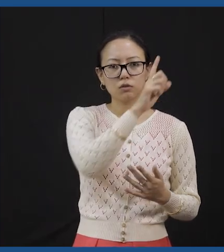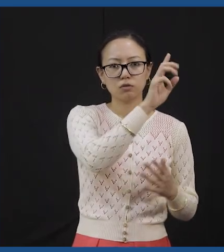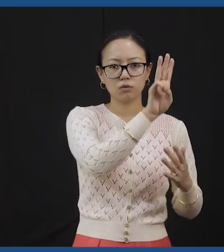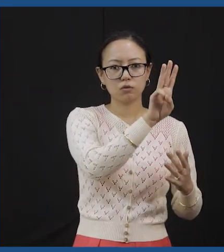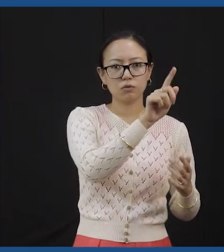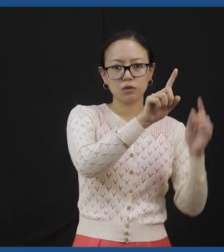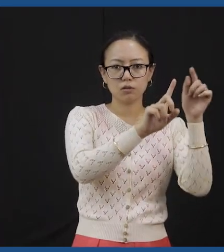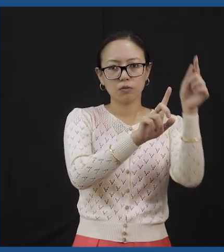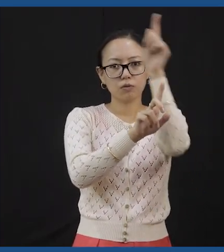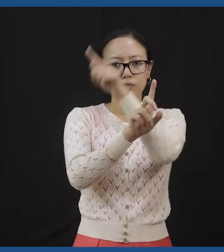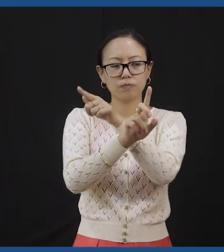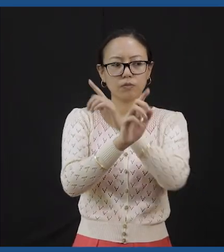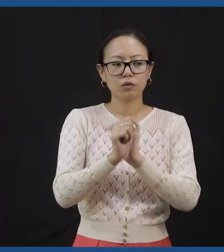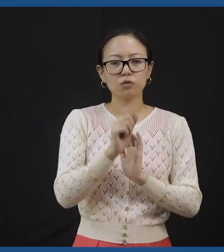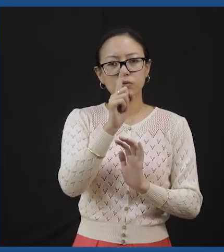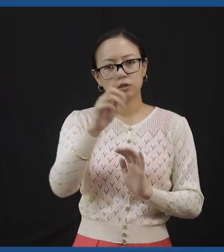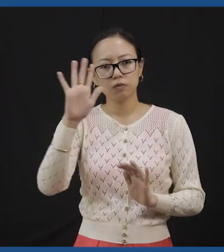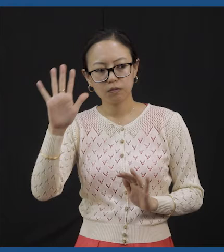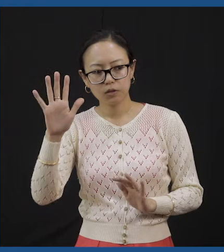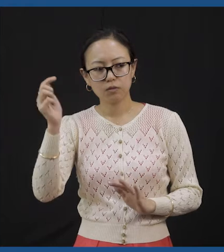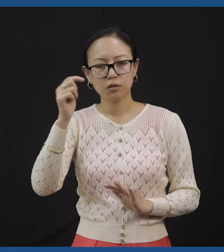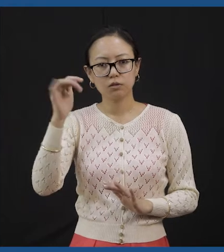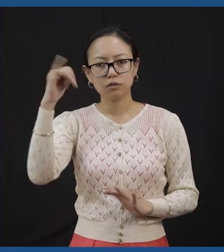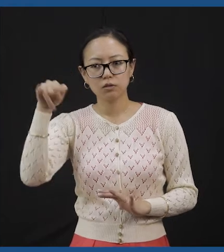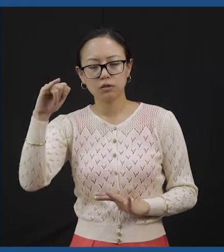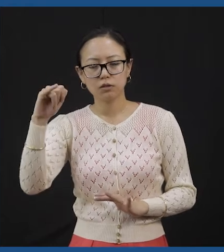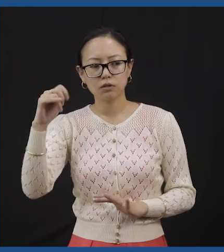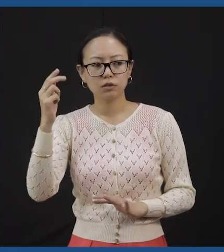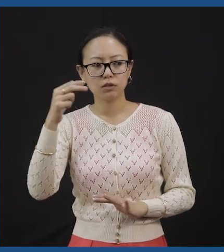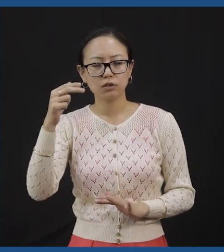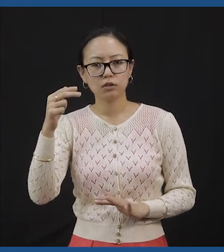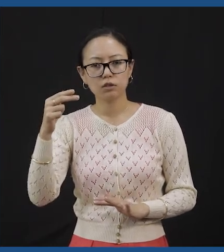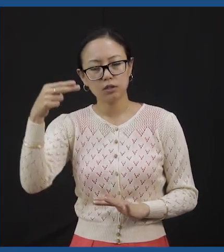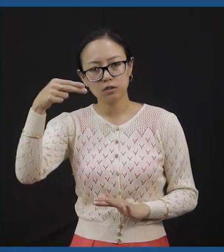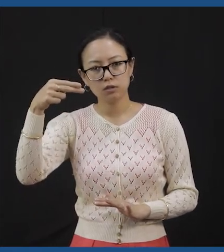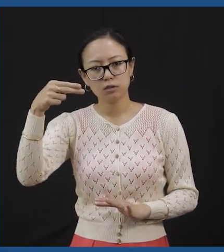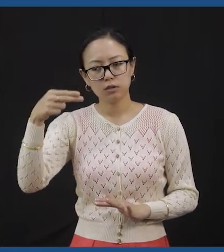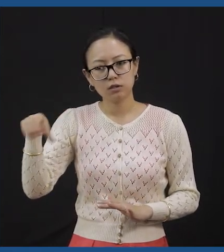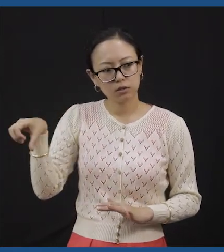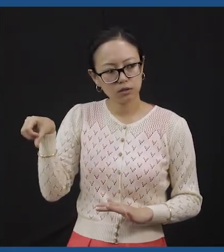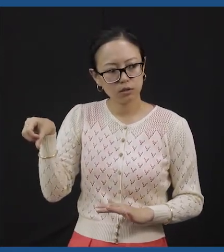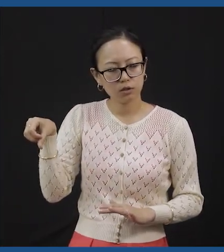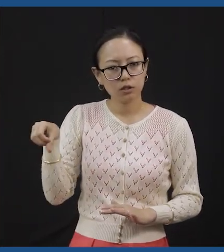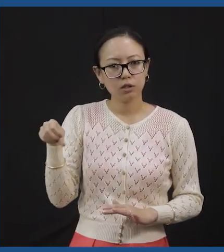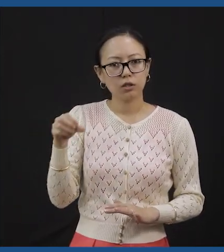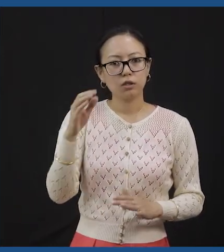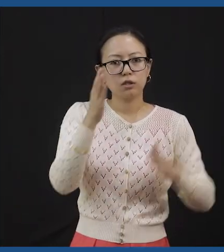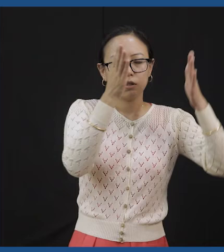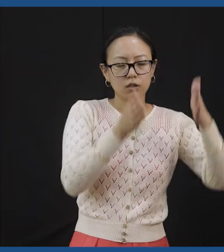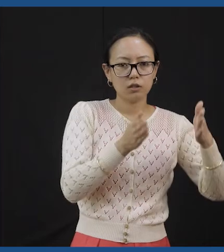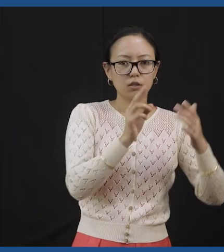written here, which means it is 0. So 2 minus 0 will be 2. So he sold